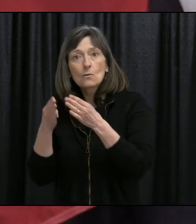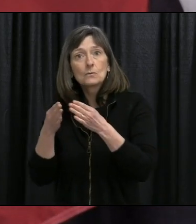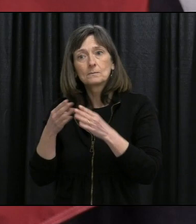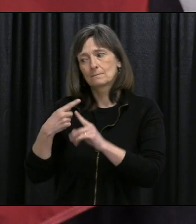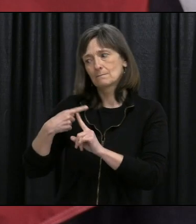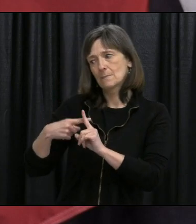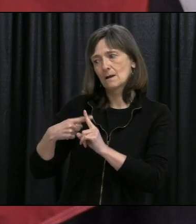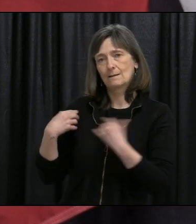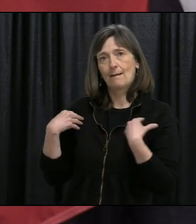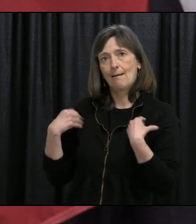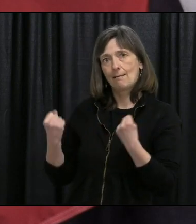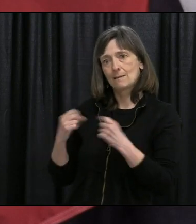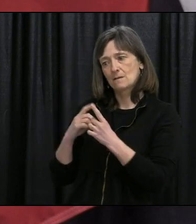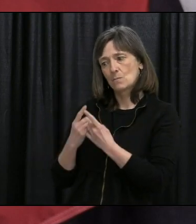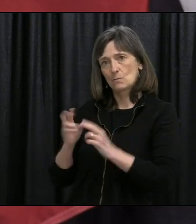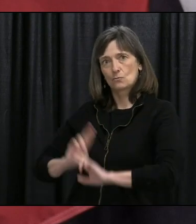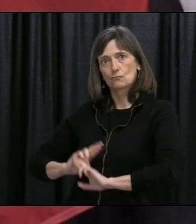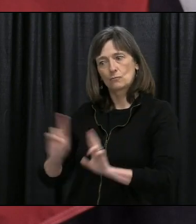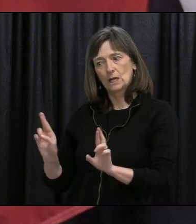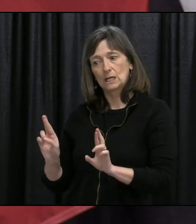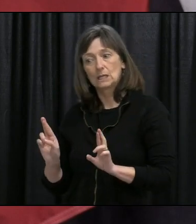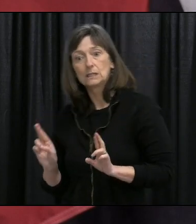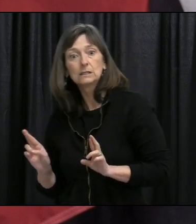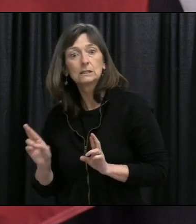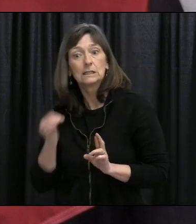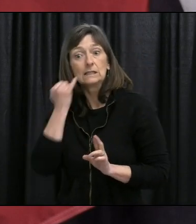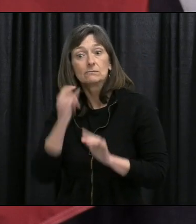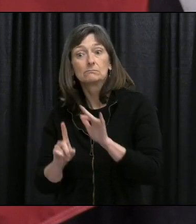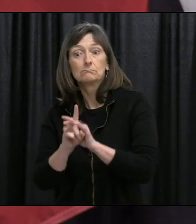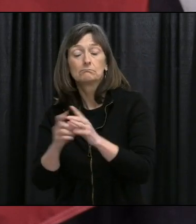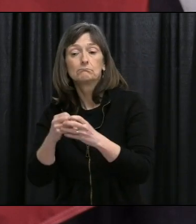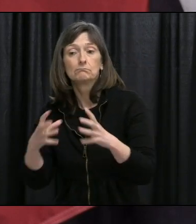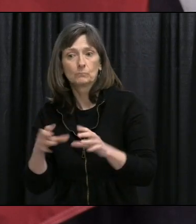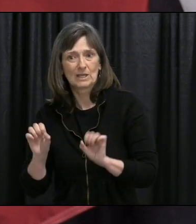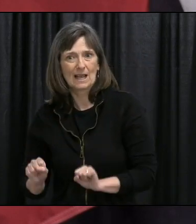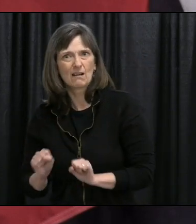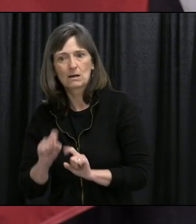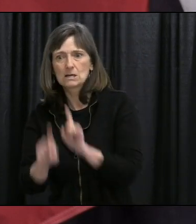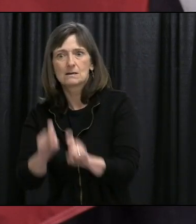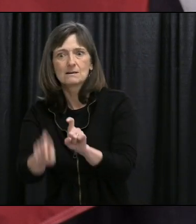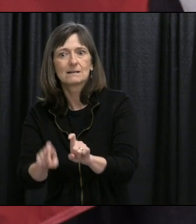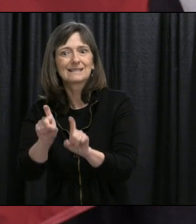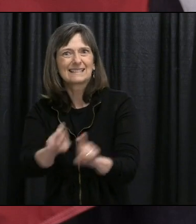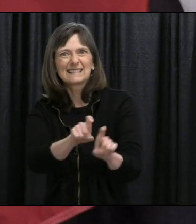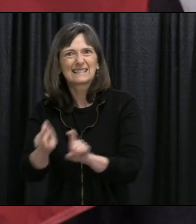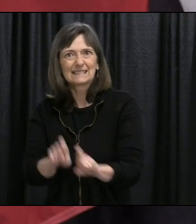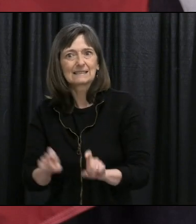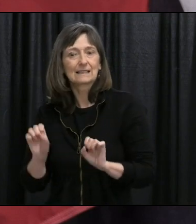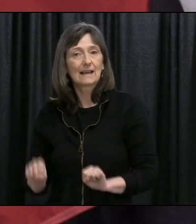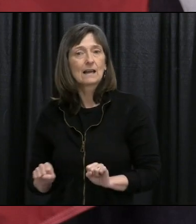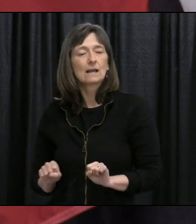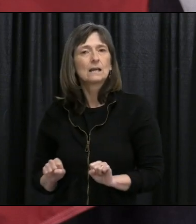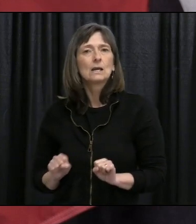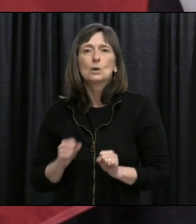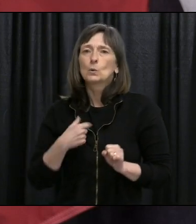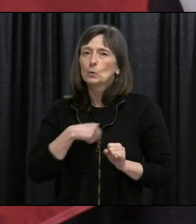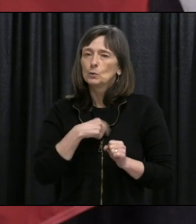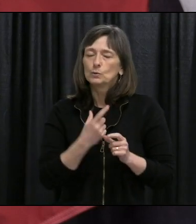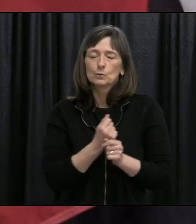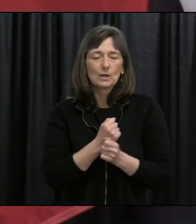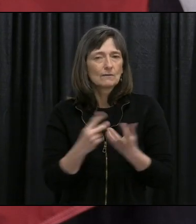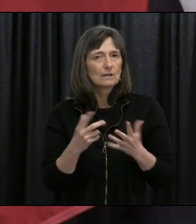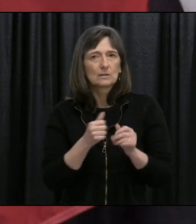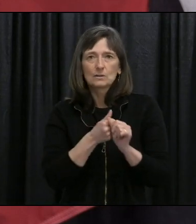respond, as Dr. Fitzgerald has just said, that every health measure will continue to protect and support you, and we will get through